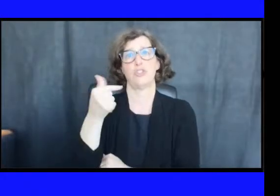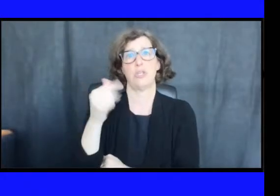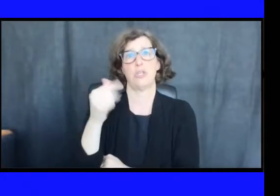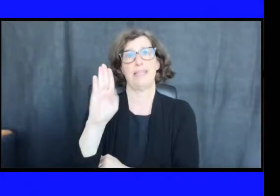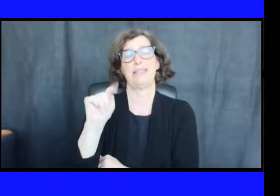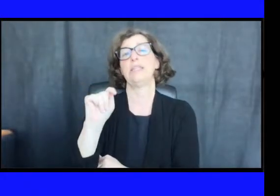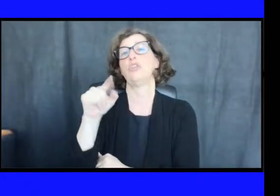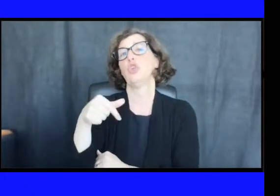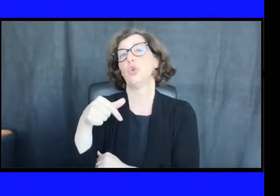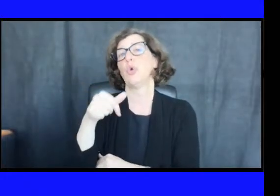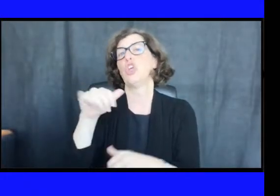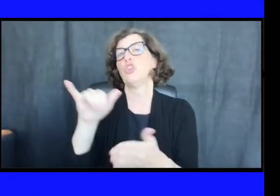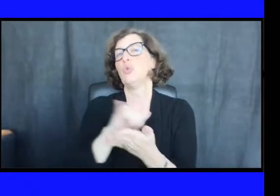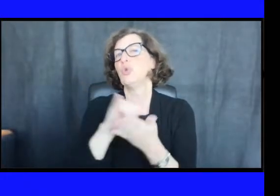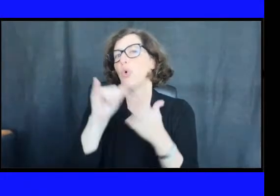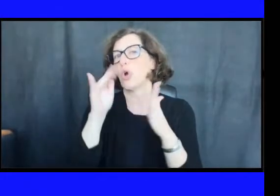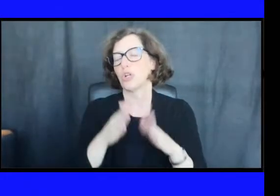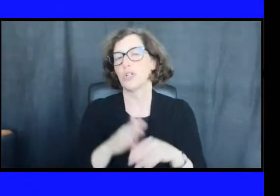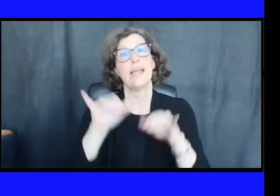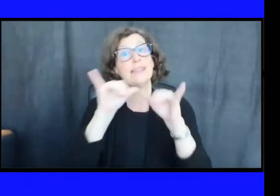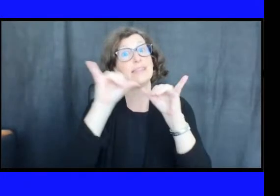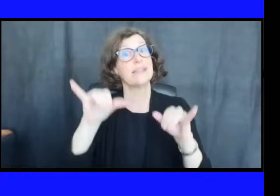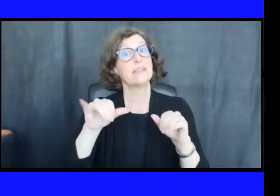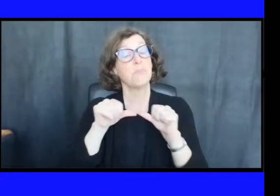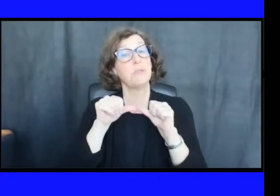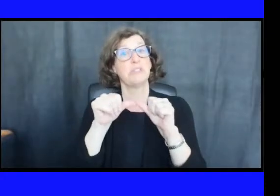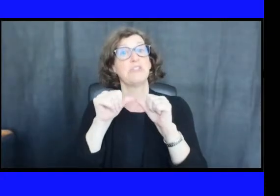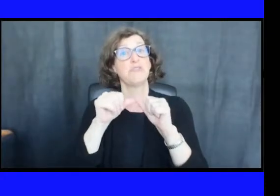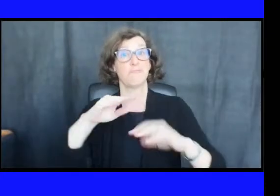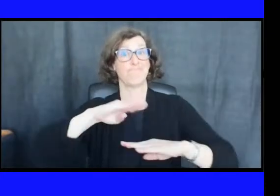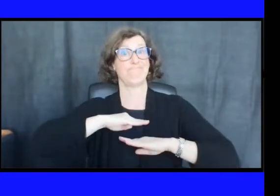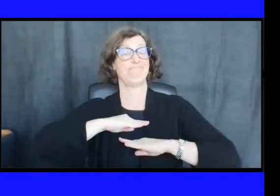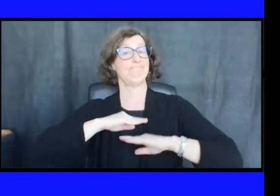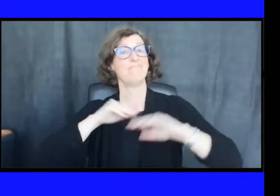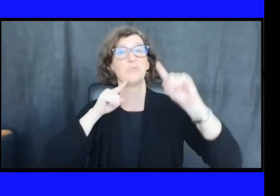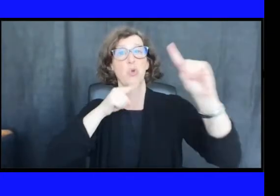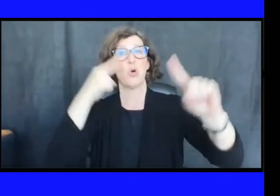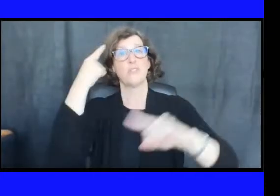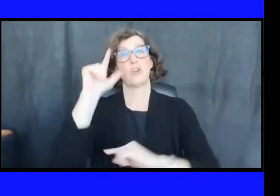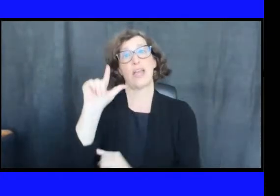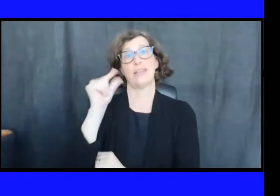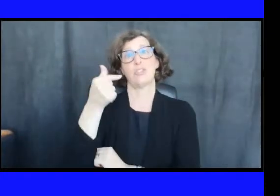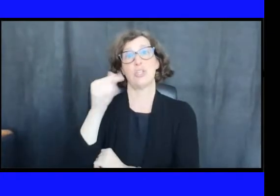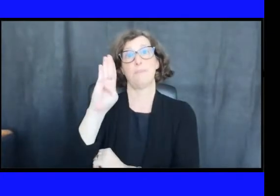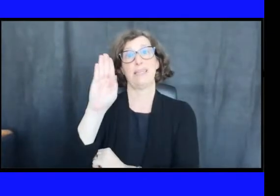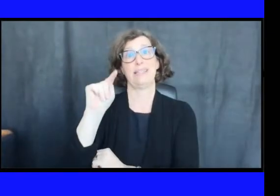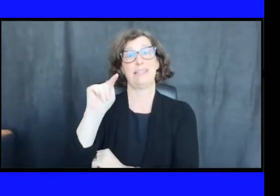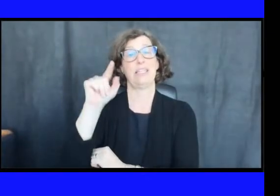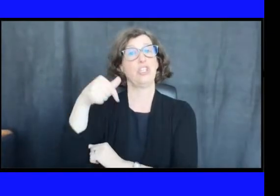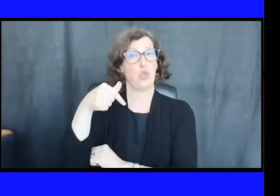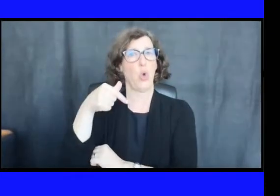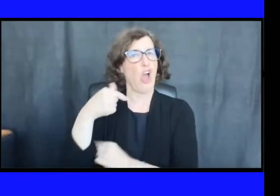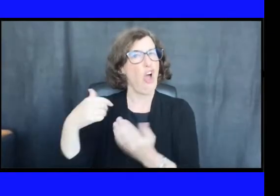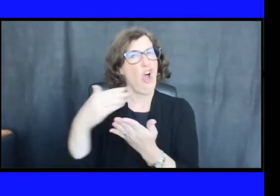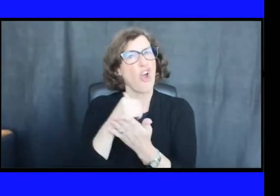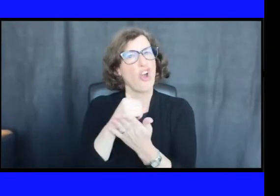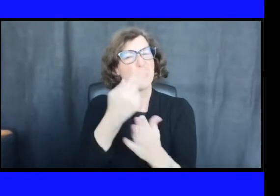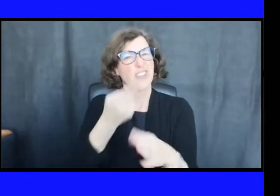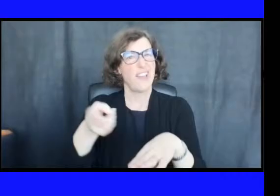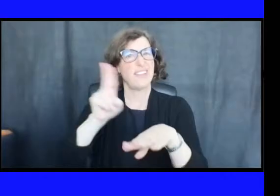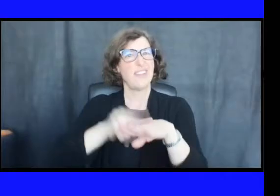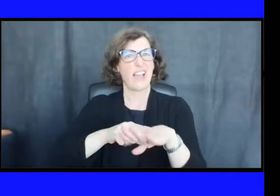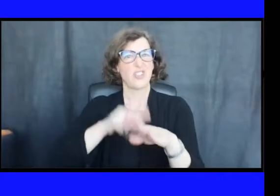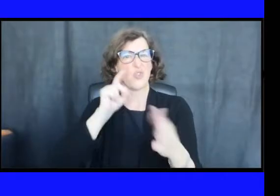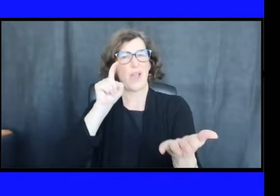To detail the progress made over the last 5 years, the Office of Diversity and Inclusion published a progress report that highlights